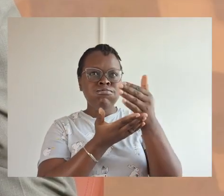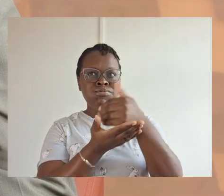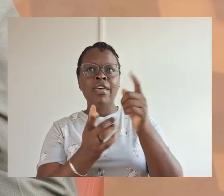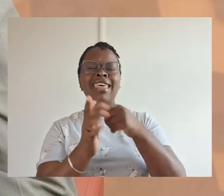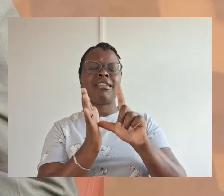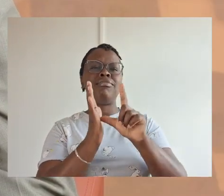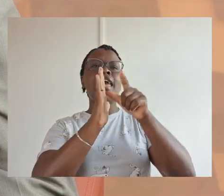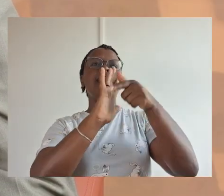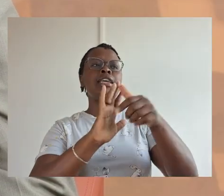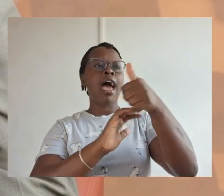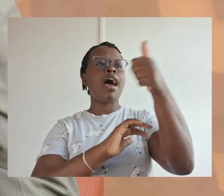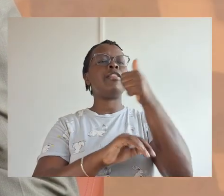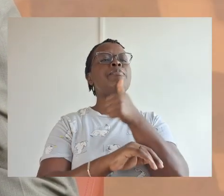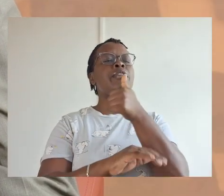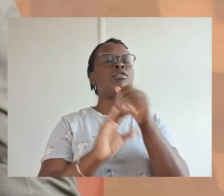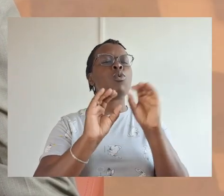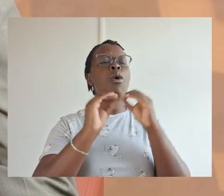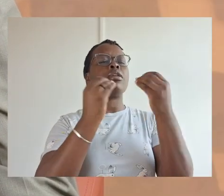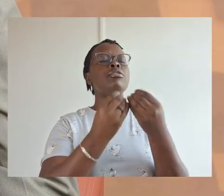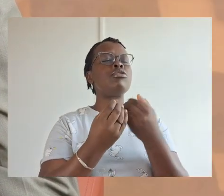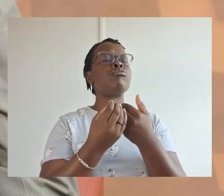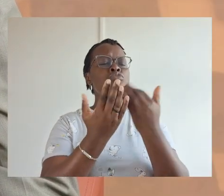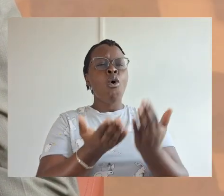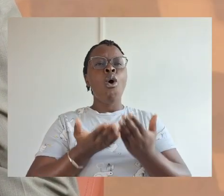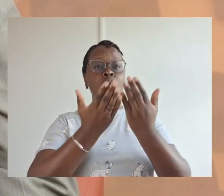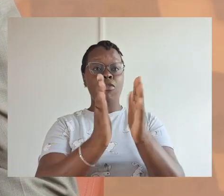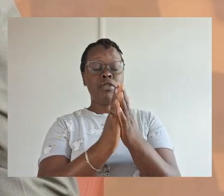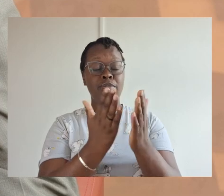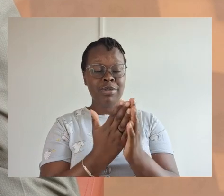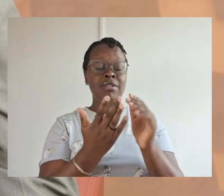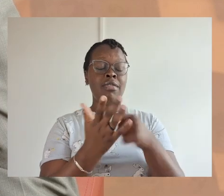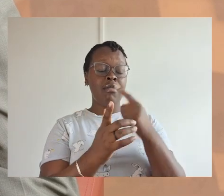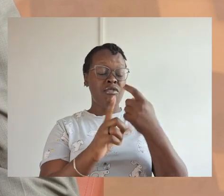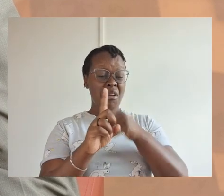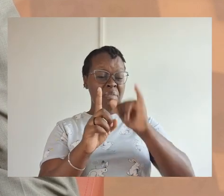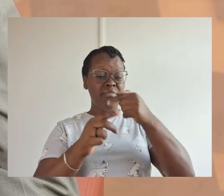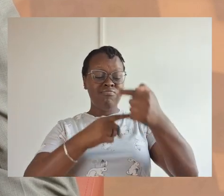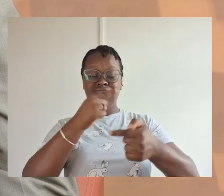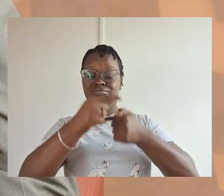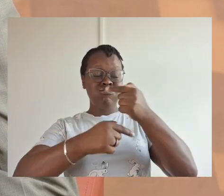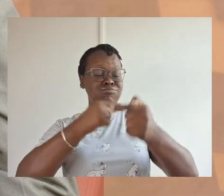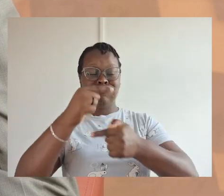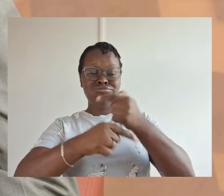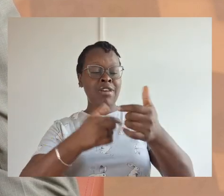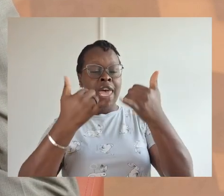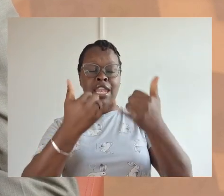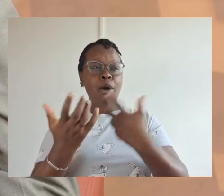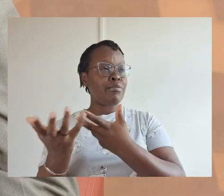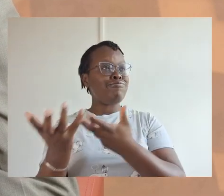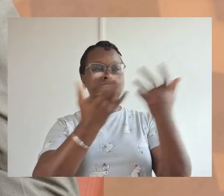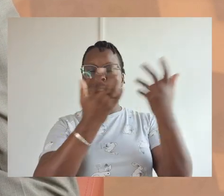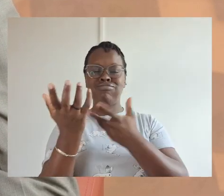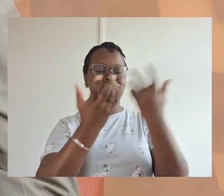started collaborating with corporate organizations, and we went on and on and built 3 libraries, field